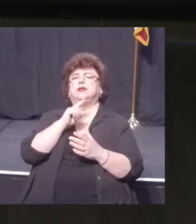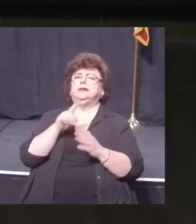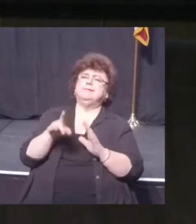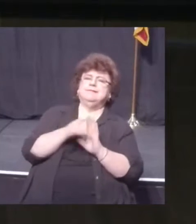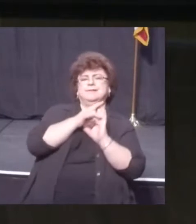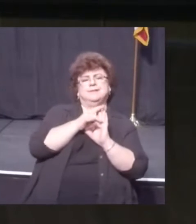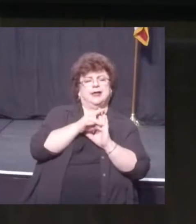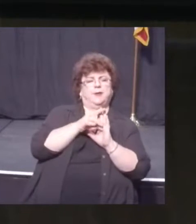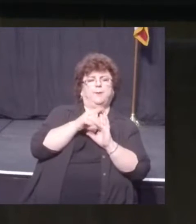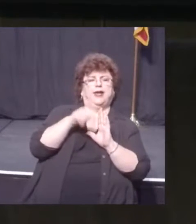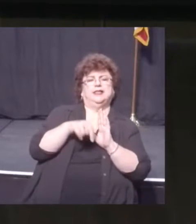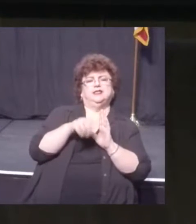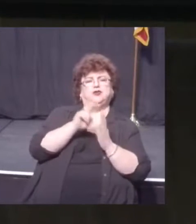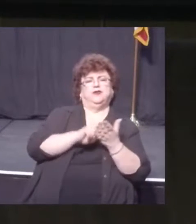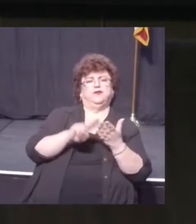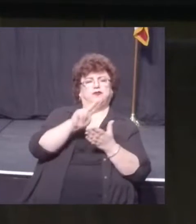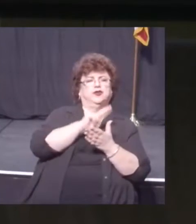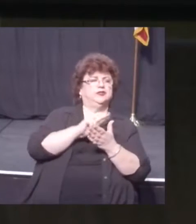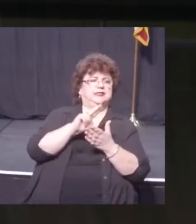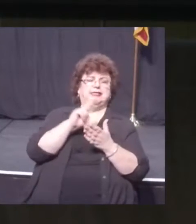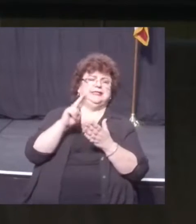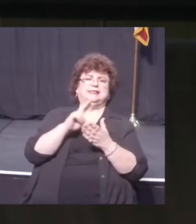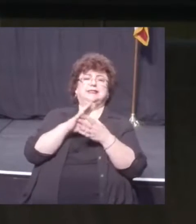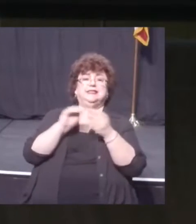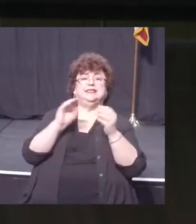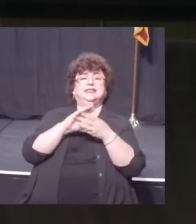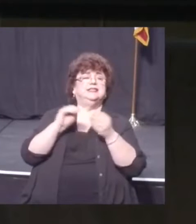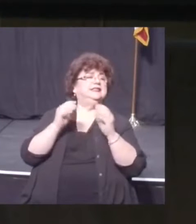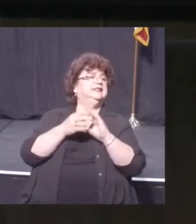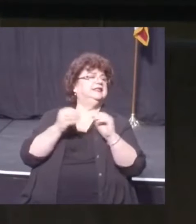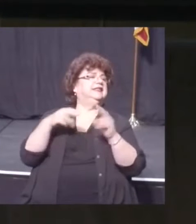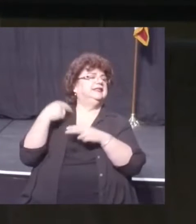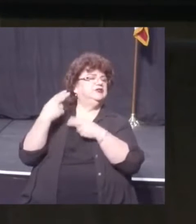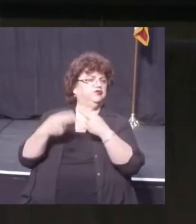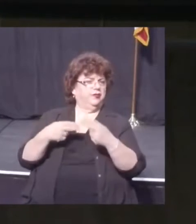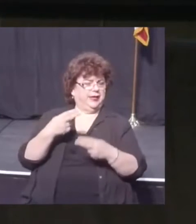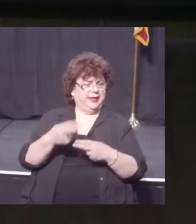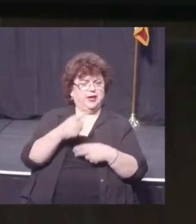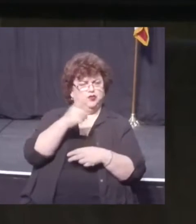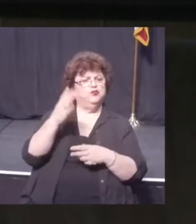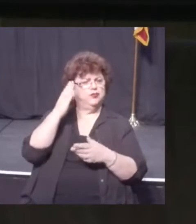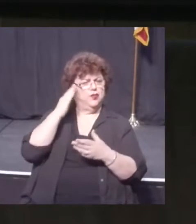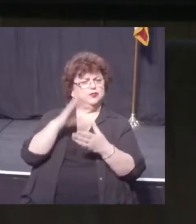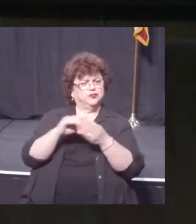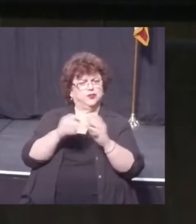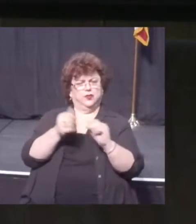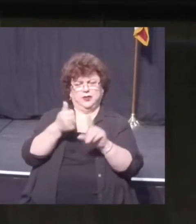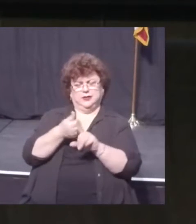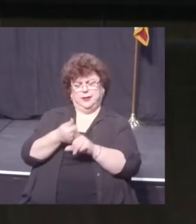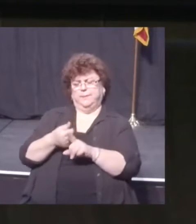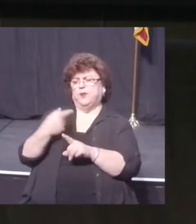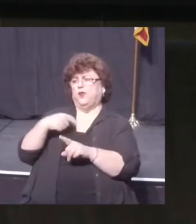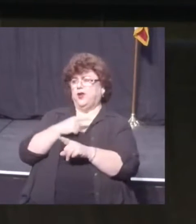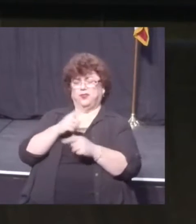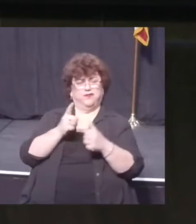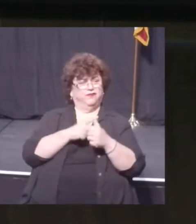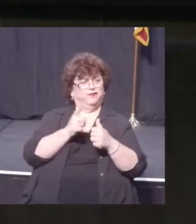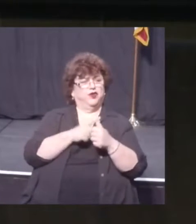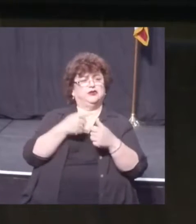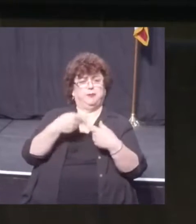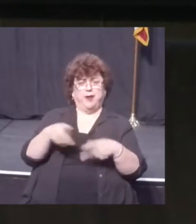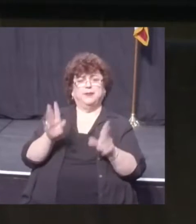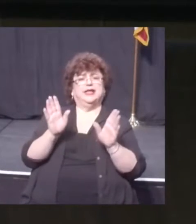this university's remarkable legacy. And you know much of this story. We were the first